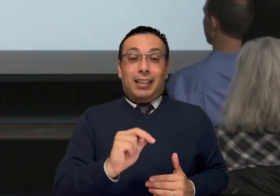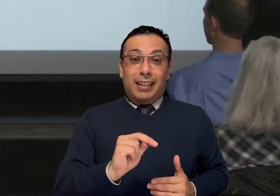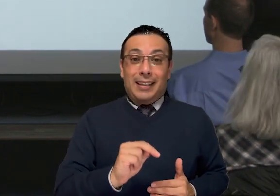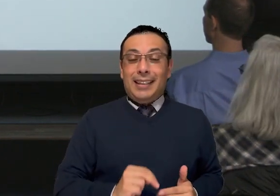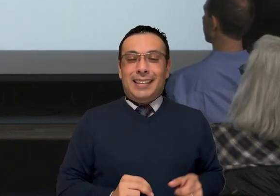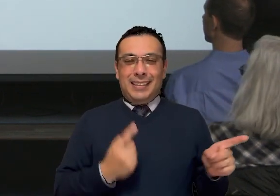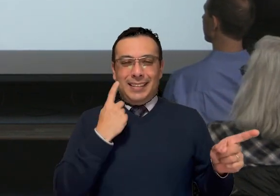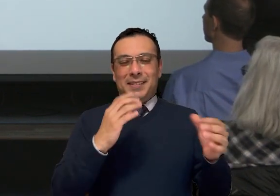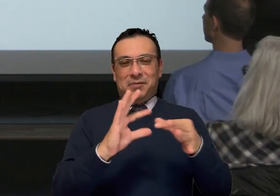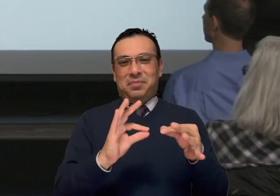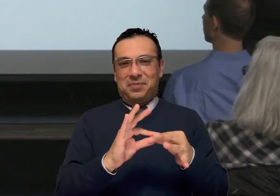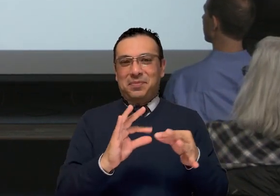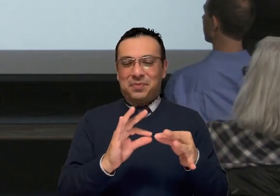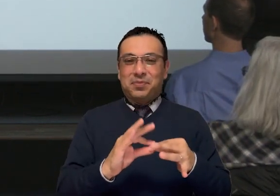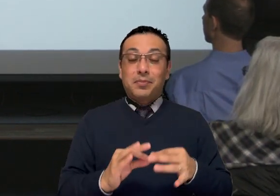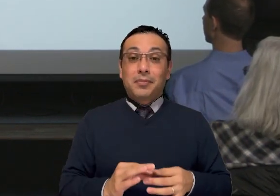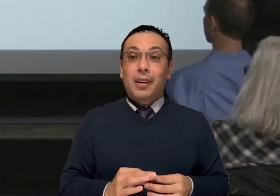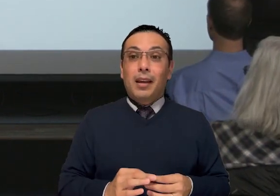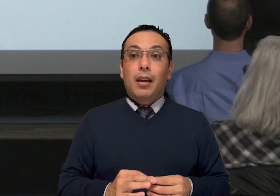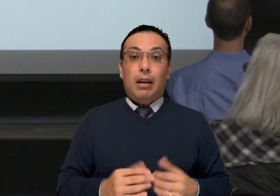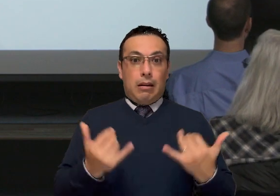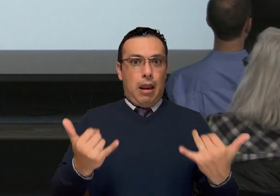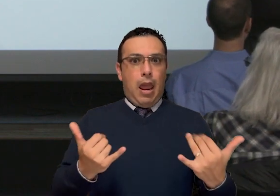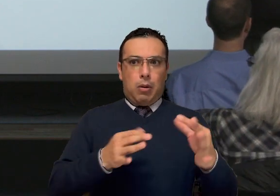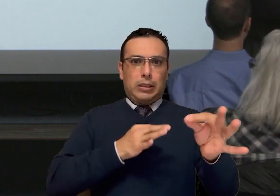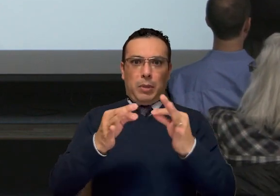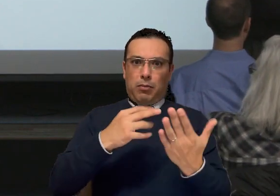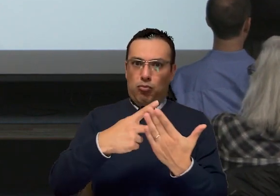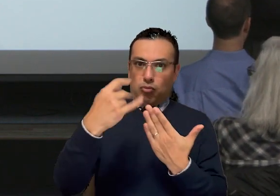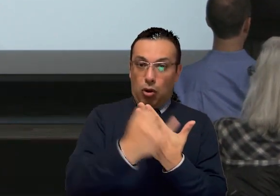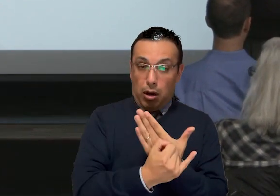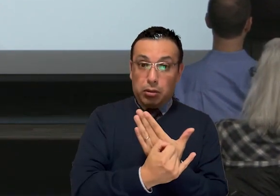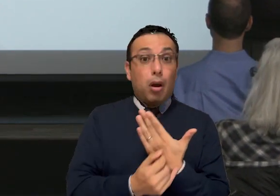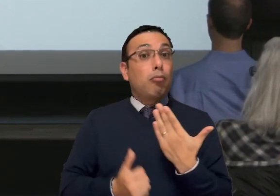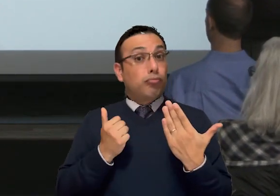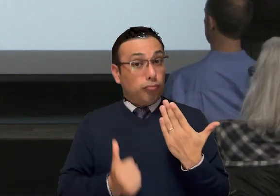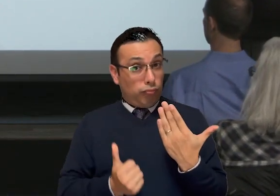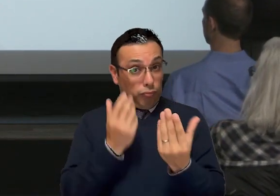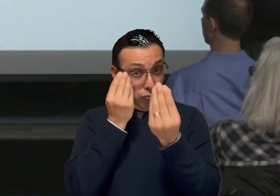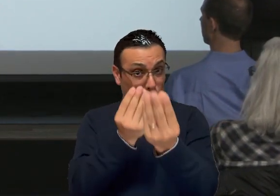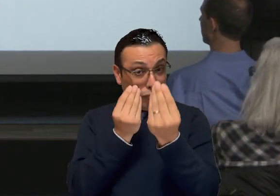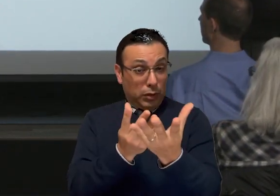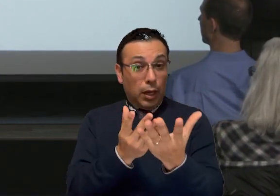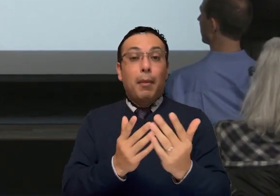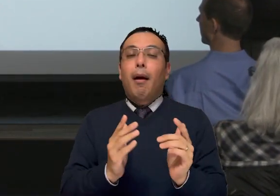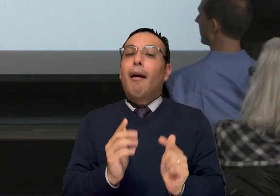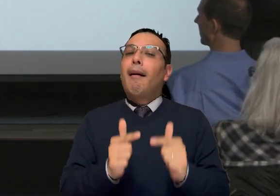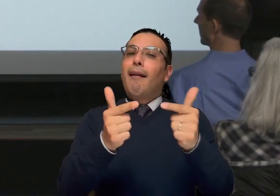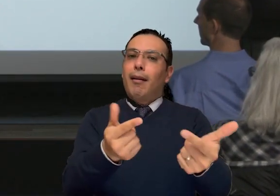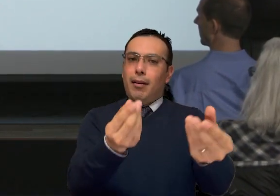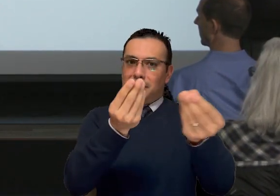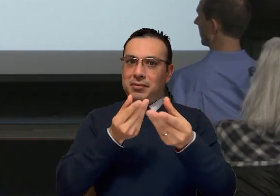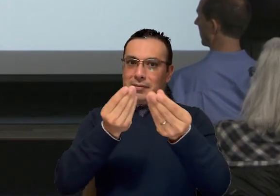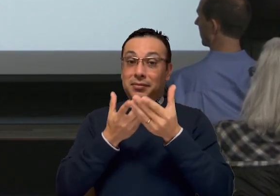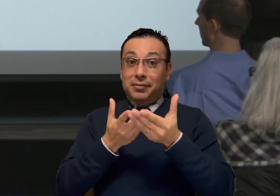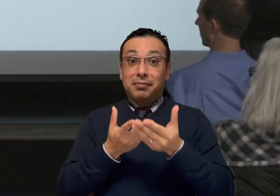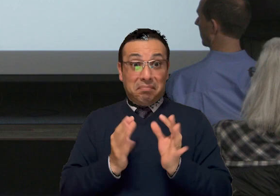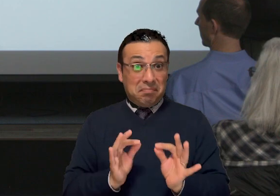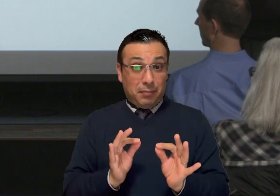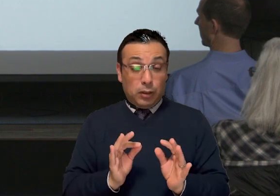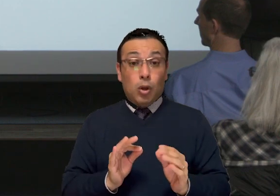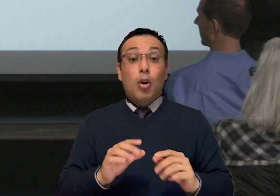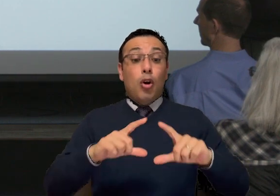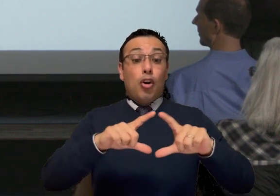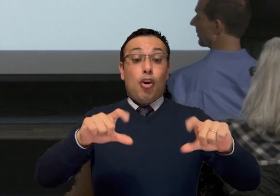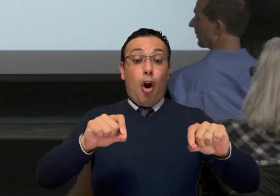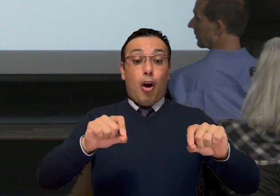this is an opportunity for us to share about the project, but also for us to hear from you. So if anyone has their question cards filled out